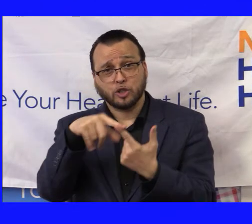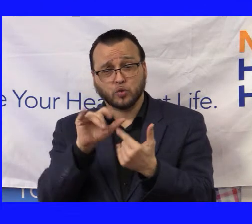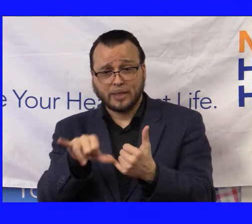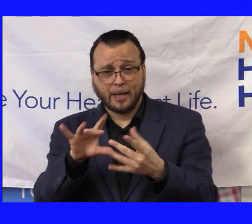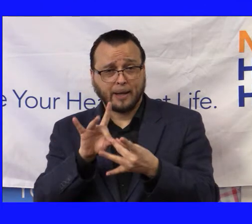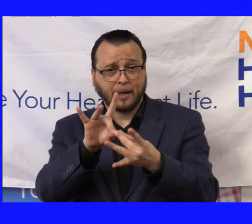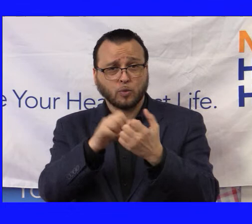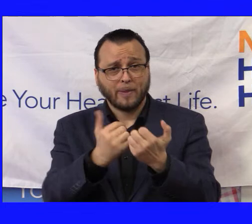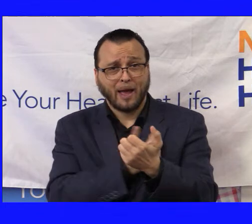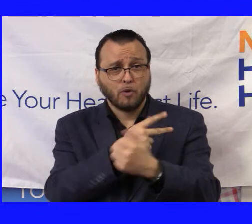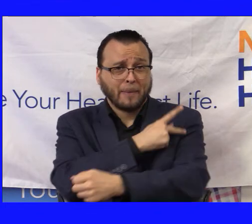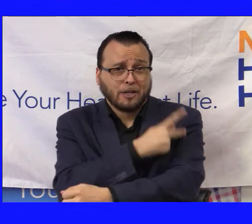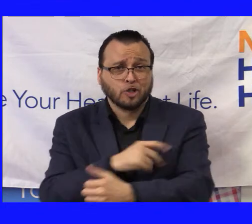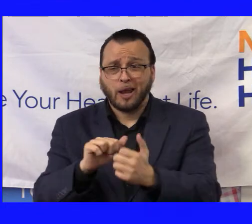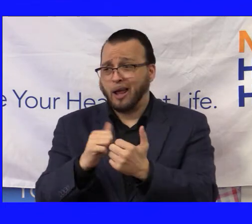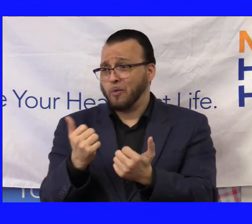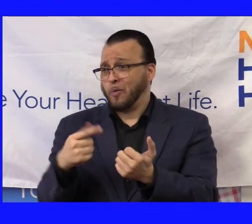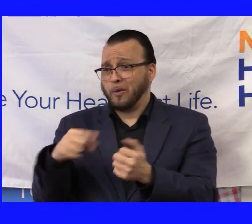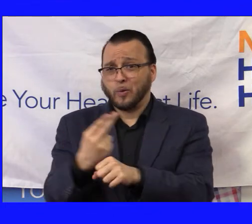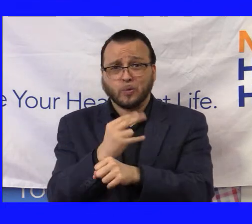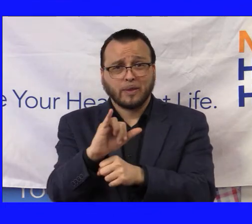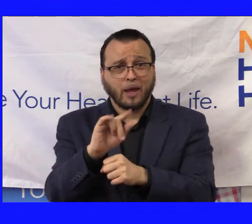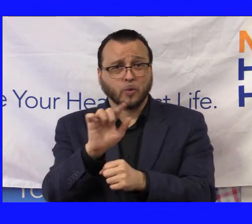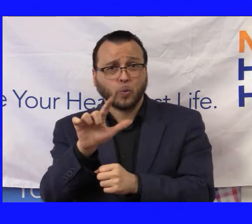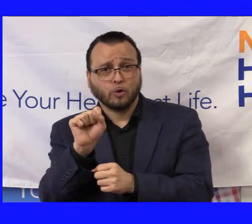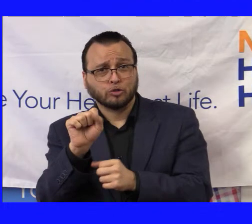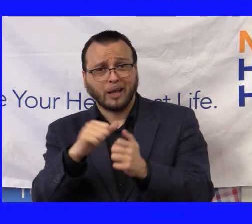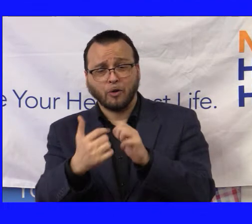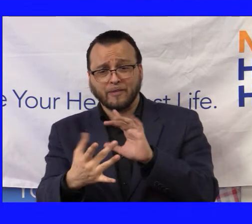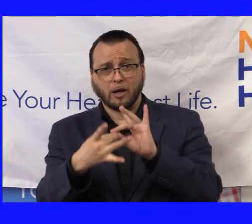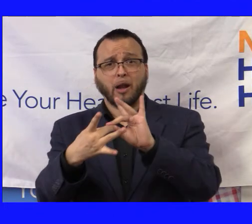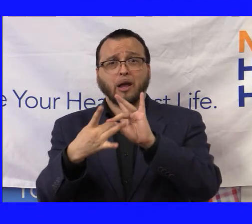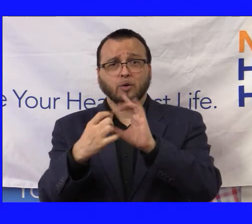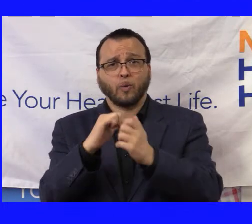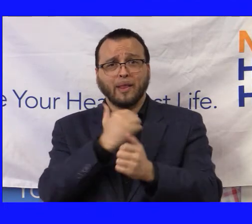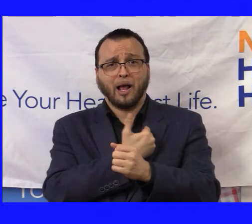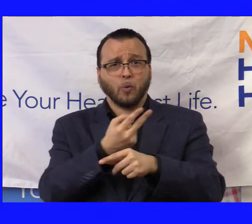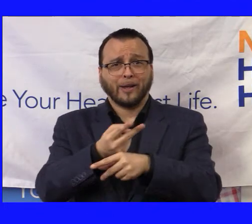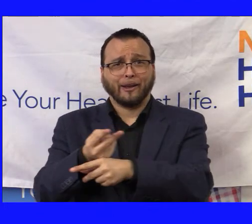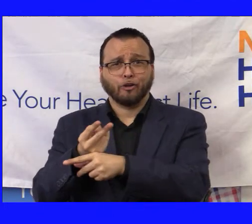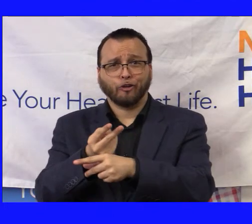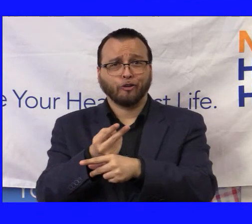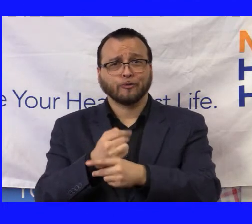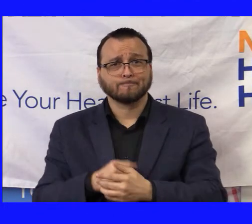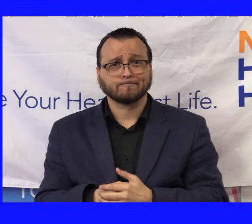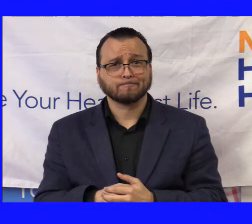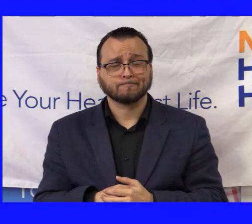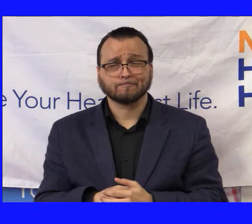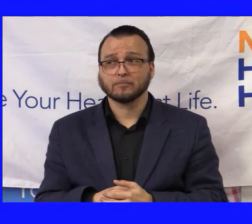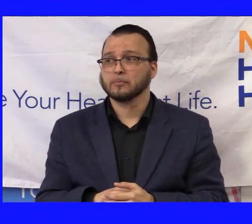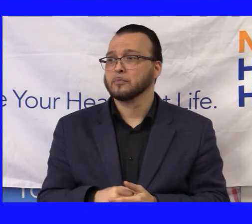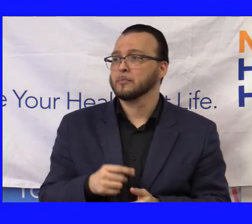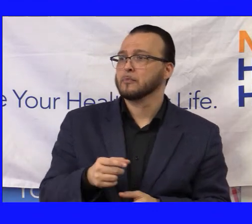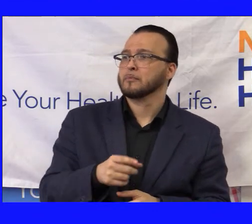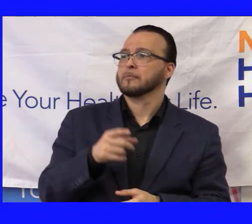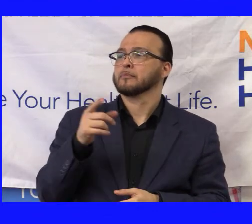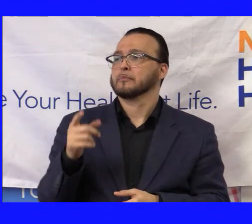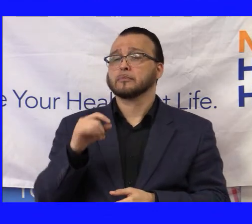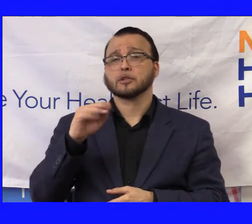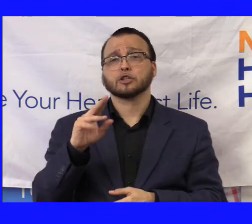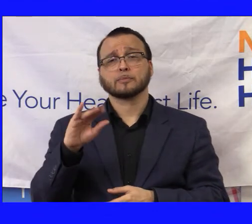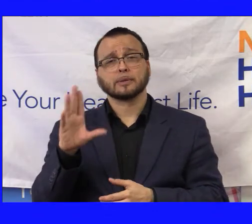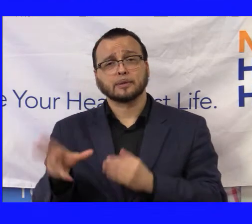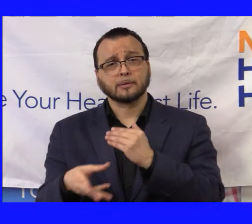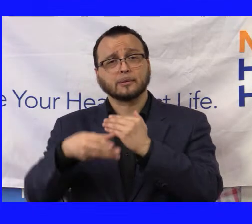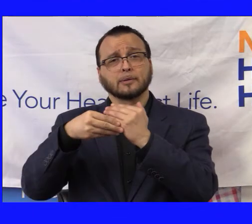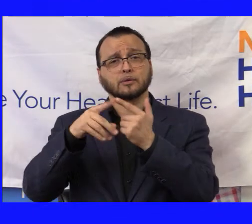them to utilize these tools and feel connected to our care too. Right. That's building. Sorry, I was just going to say, building off of what Becca